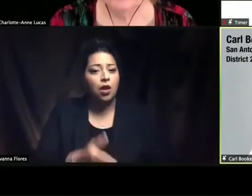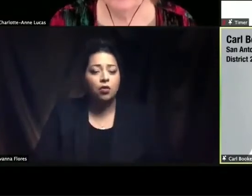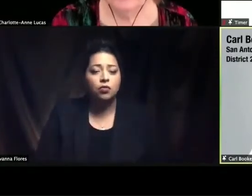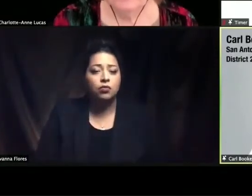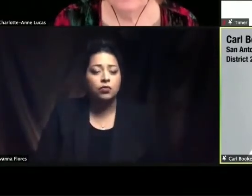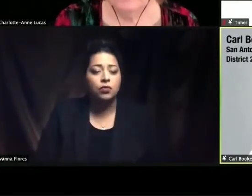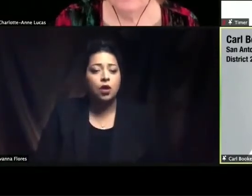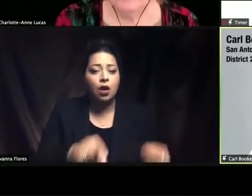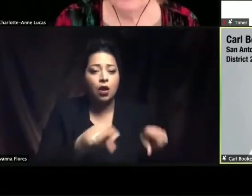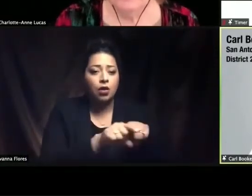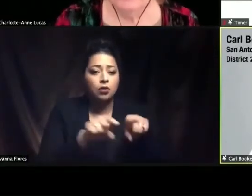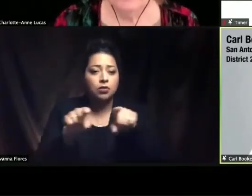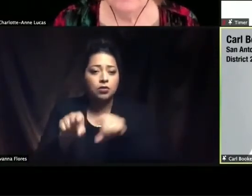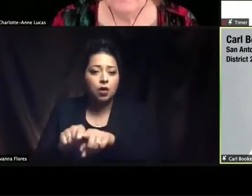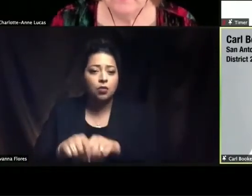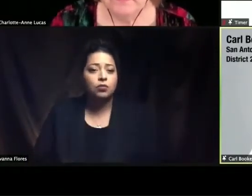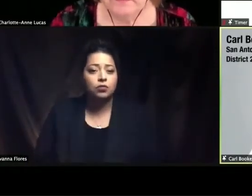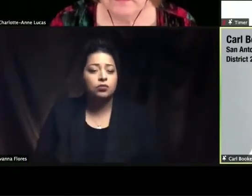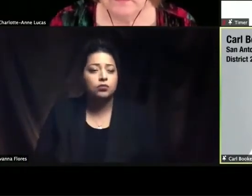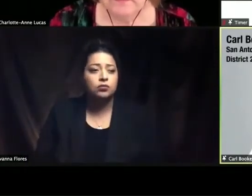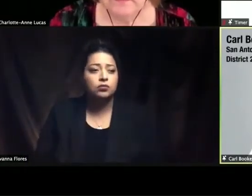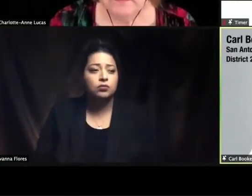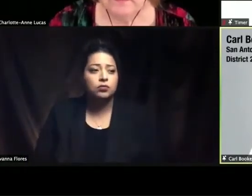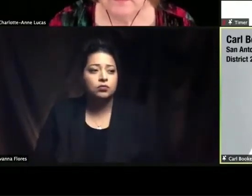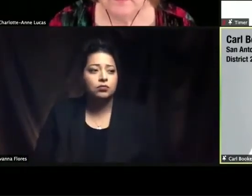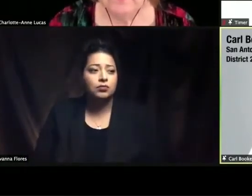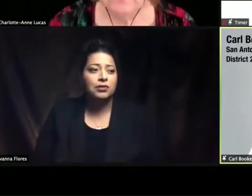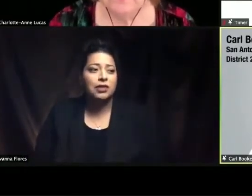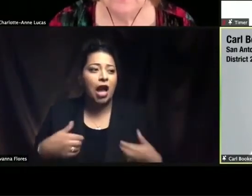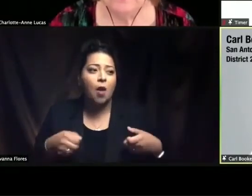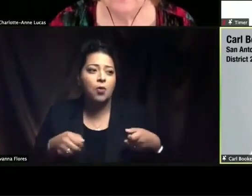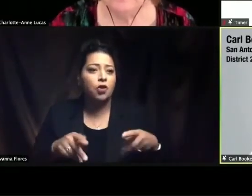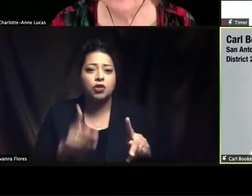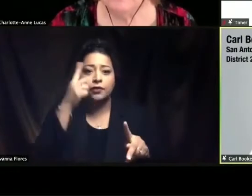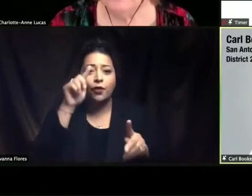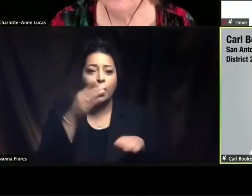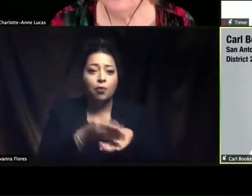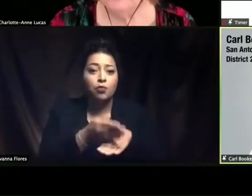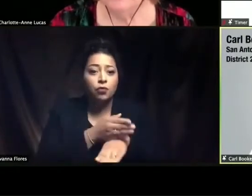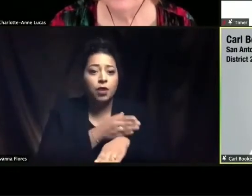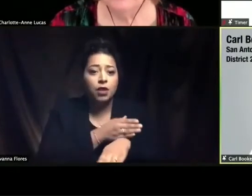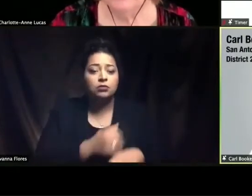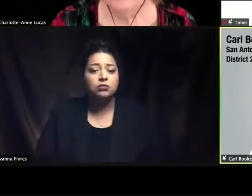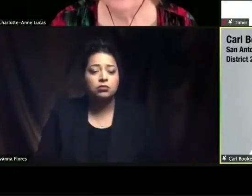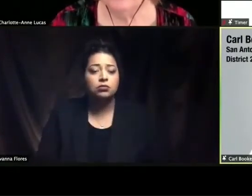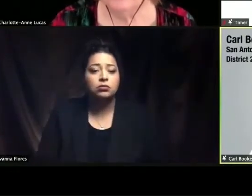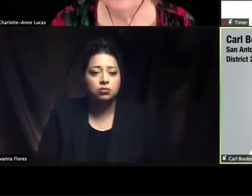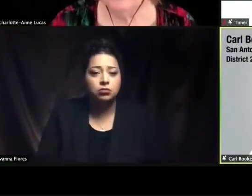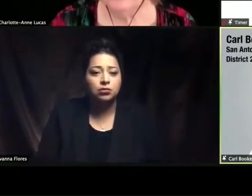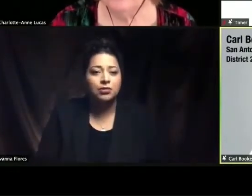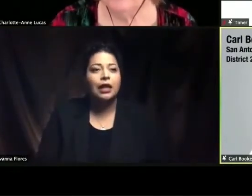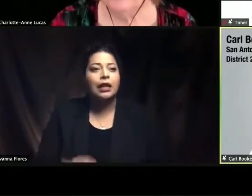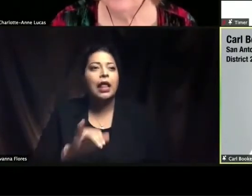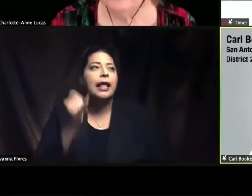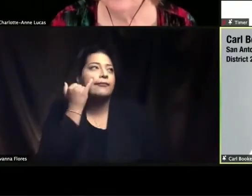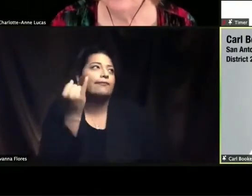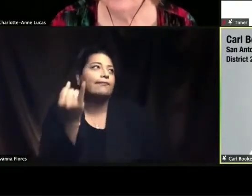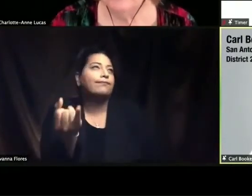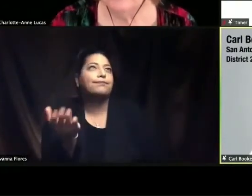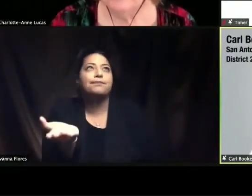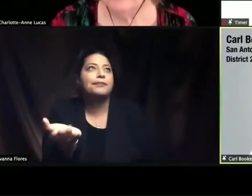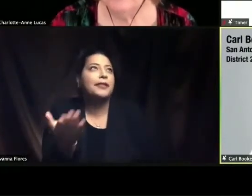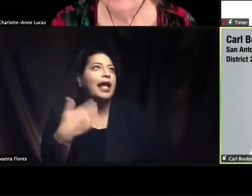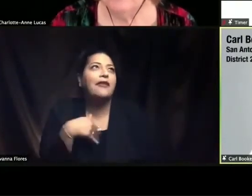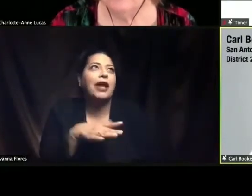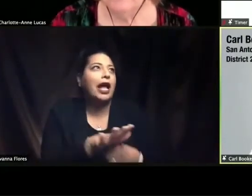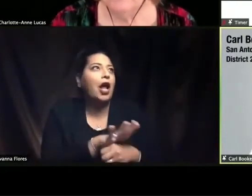Also, in addition to that, that there are opportunities for improvement. So hypothetical, if there are areas